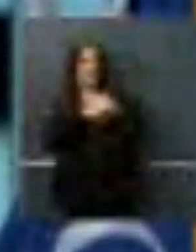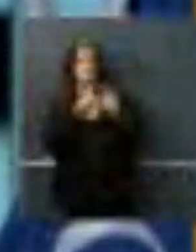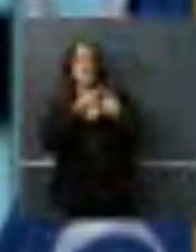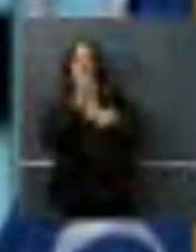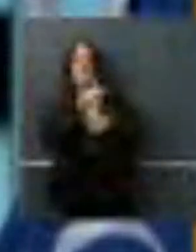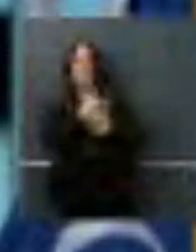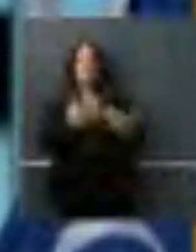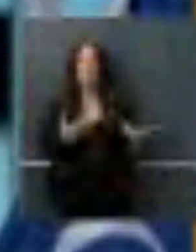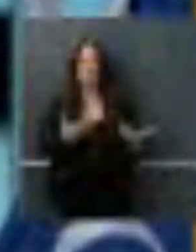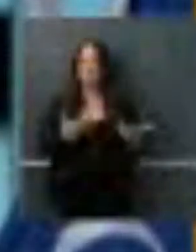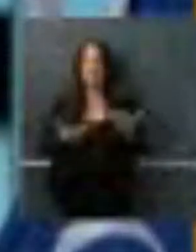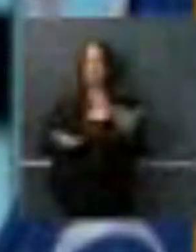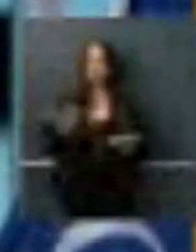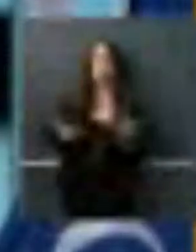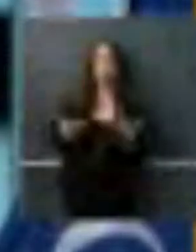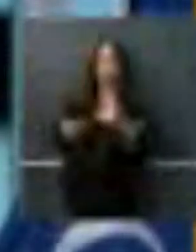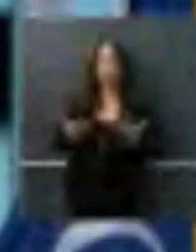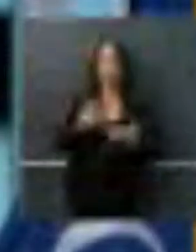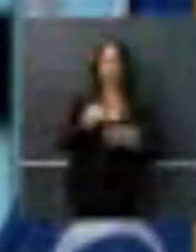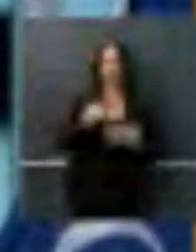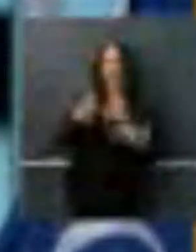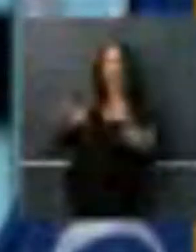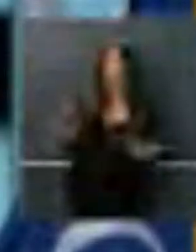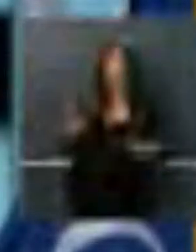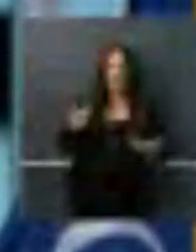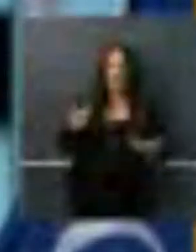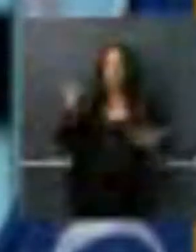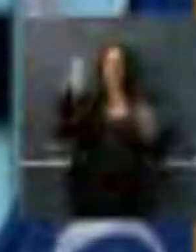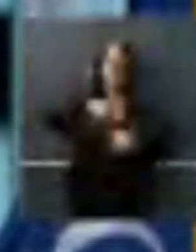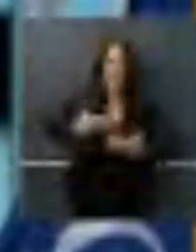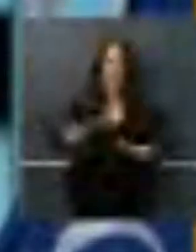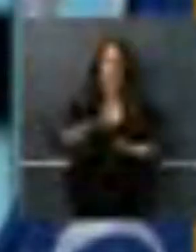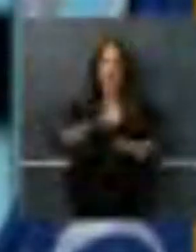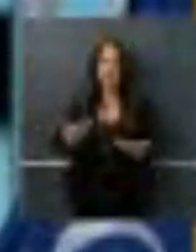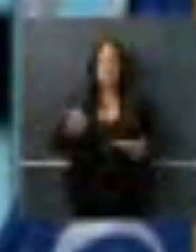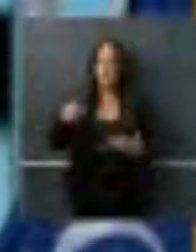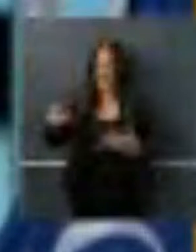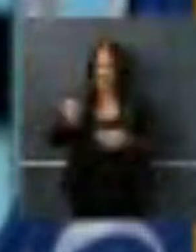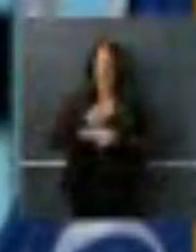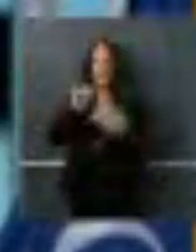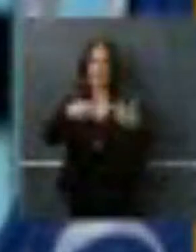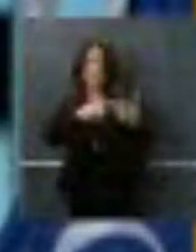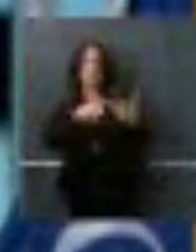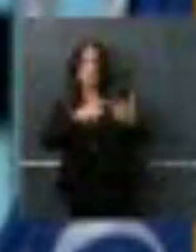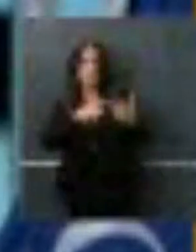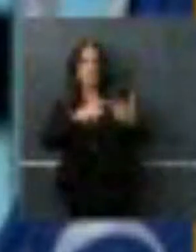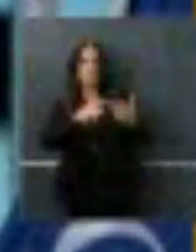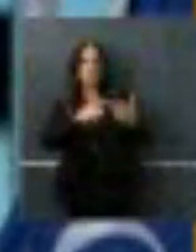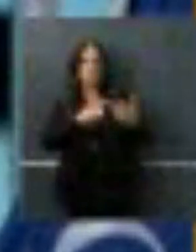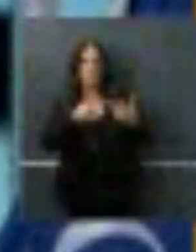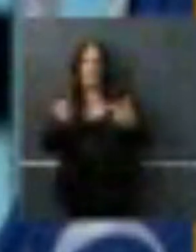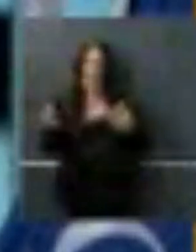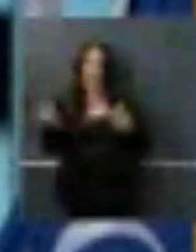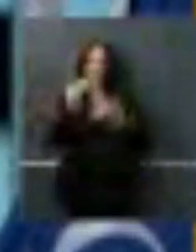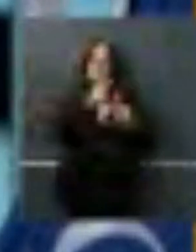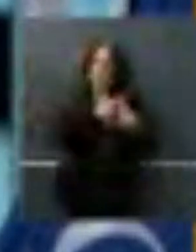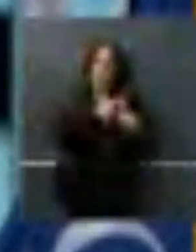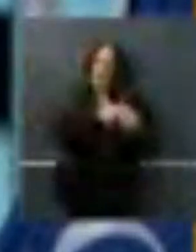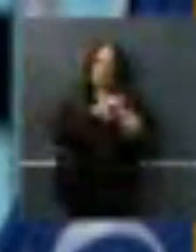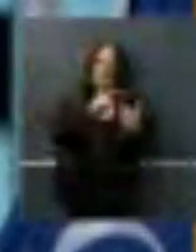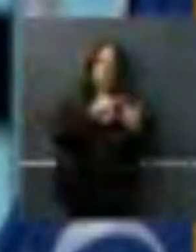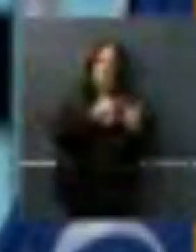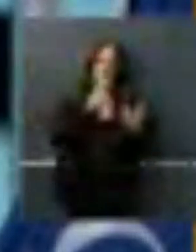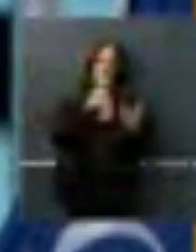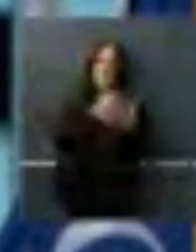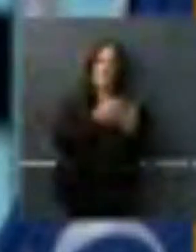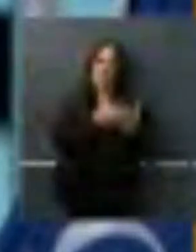to be able to use that iBank and try to apply for those loans. And we're encouraged that we're already seeing those loans being distributed in